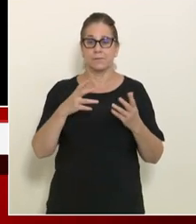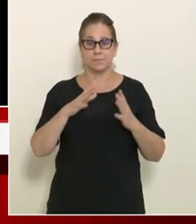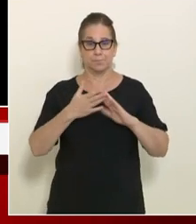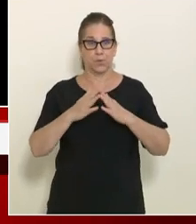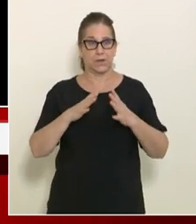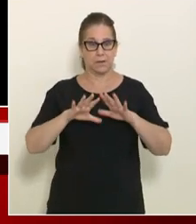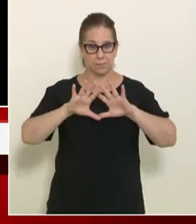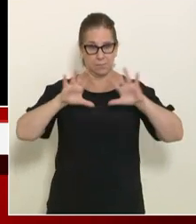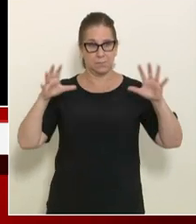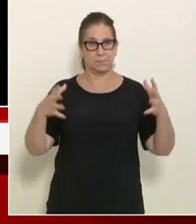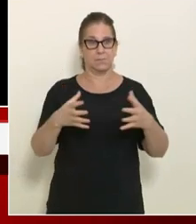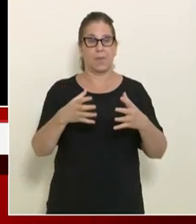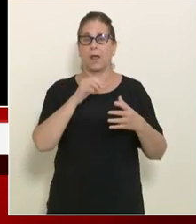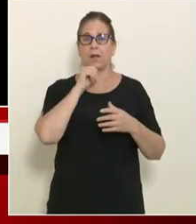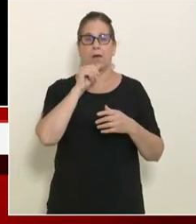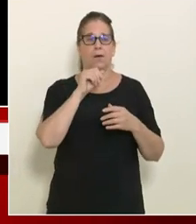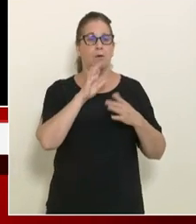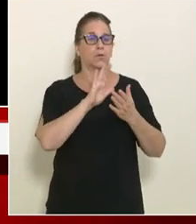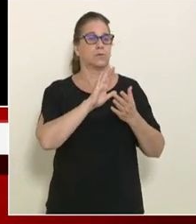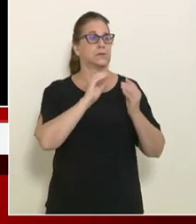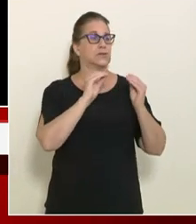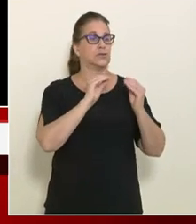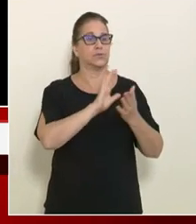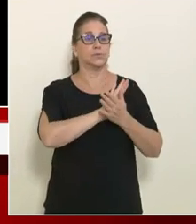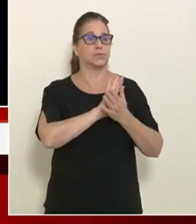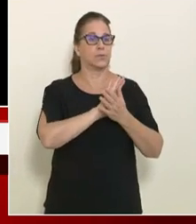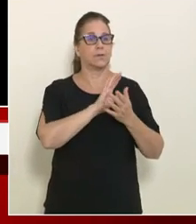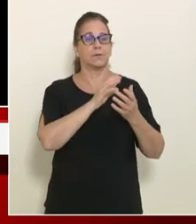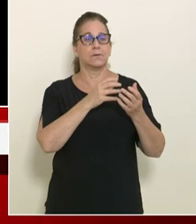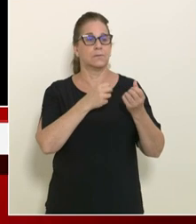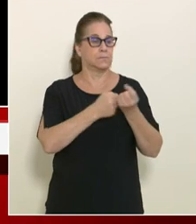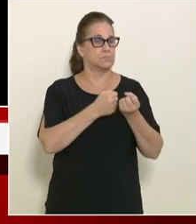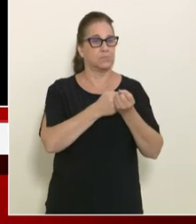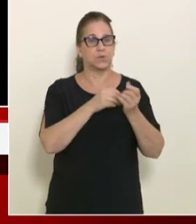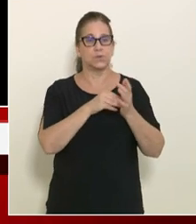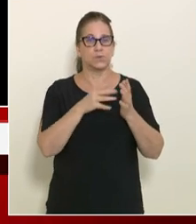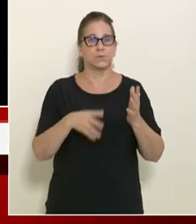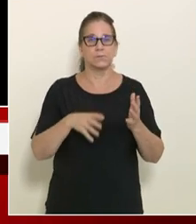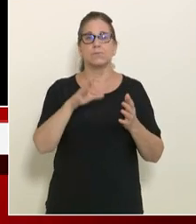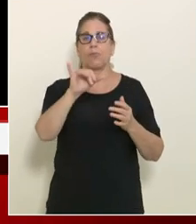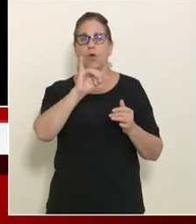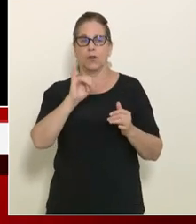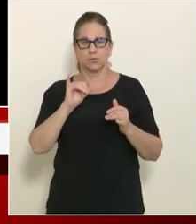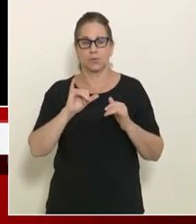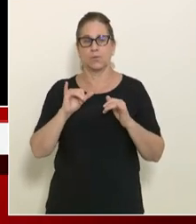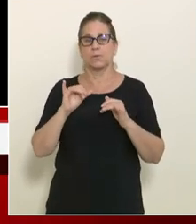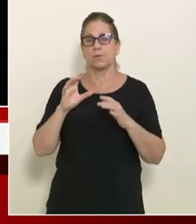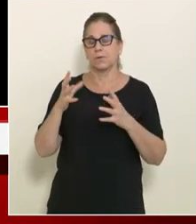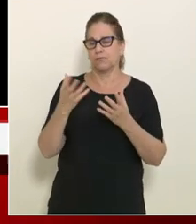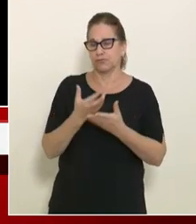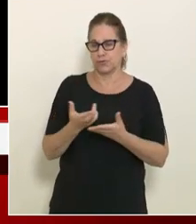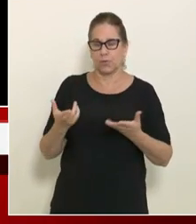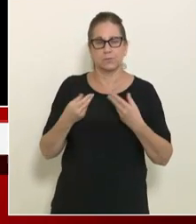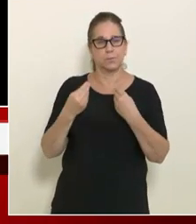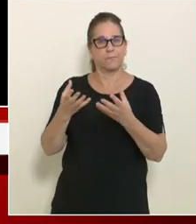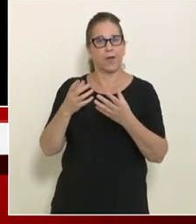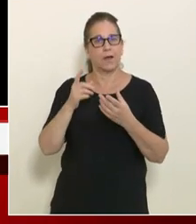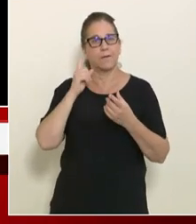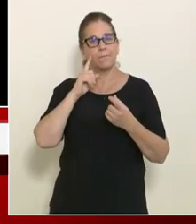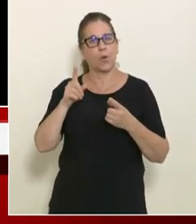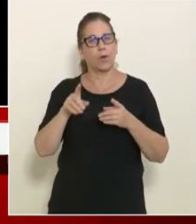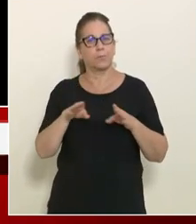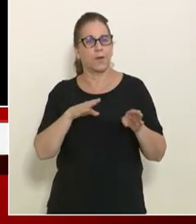includes such supplemental supports for families as behavioral health, as Dr. Basram was describing, and student meals. And